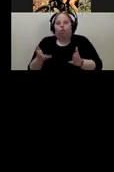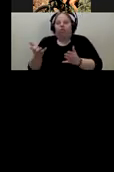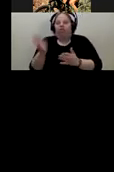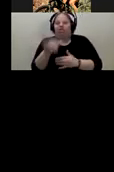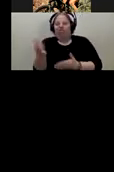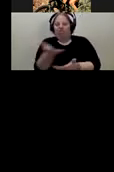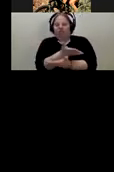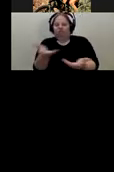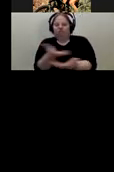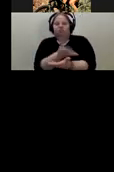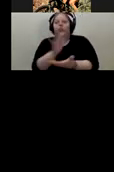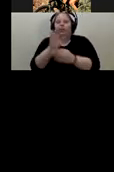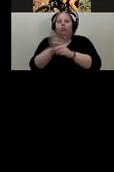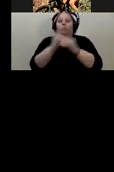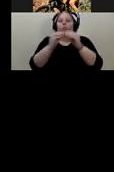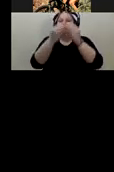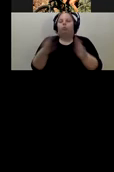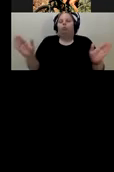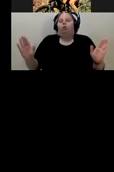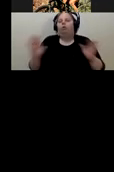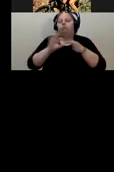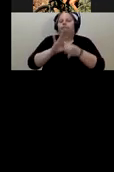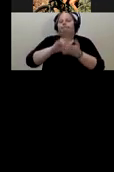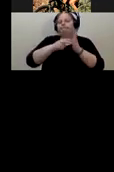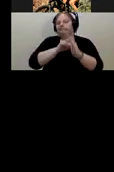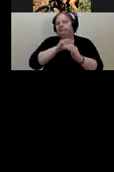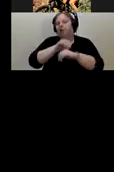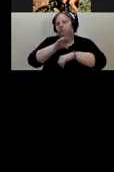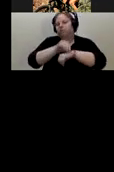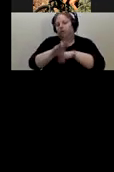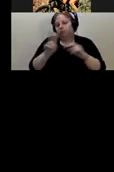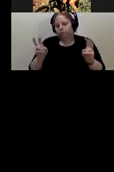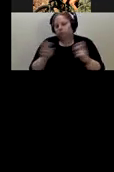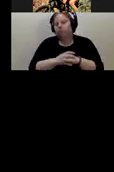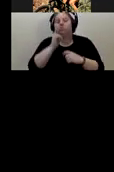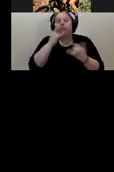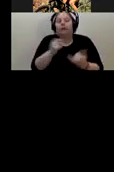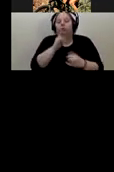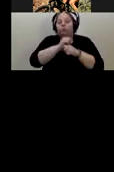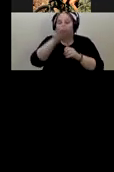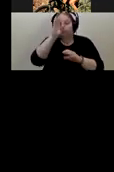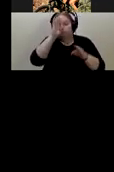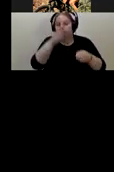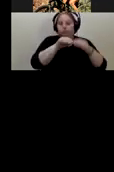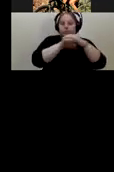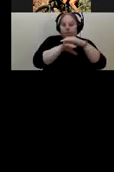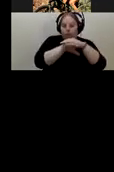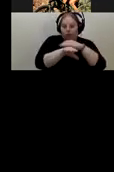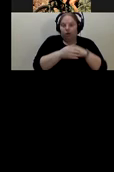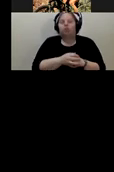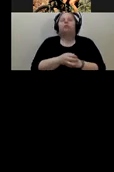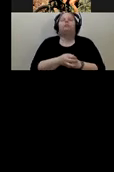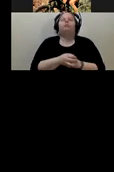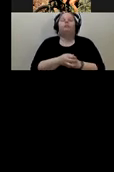professional, okay? So let's use that as our broad brush with counseling. But right now we're looking at accessibility, especially